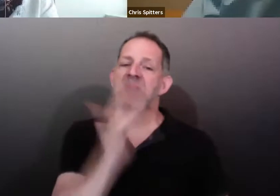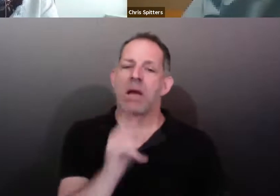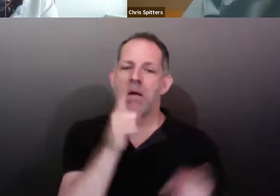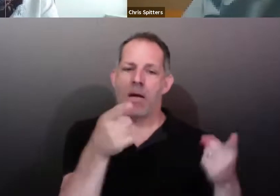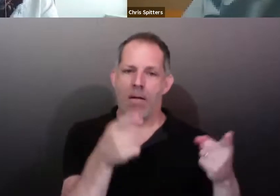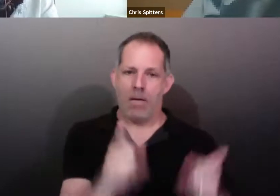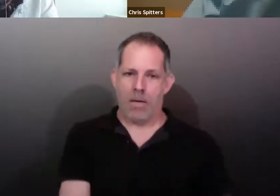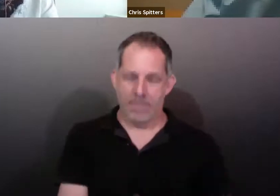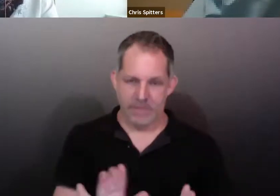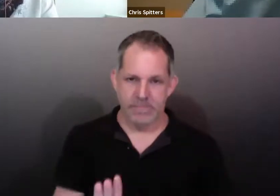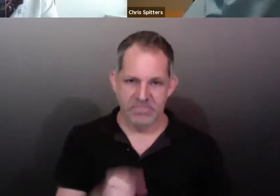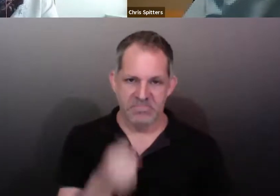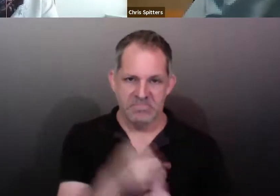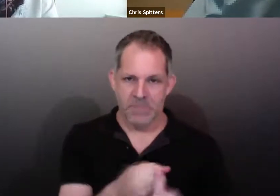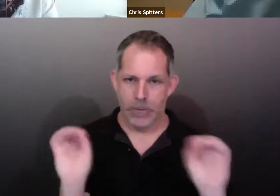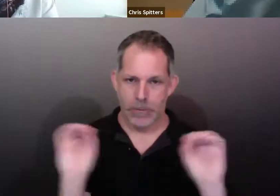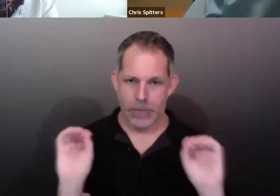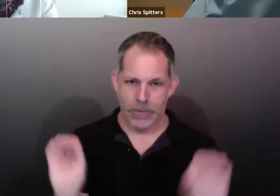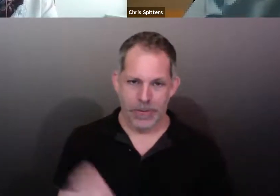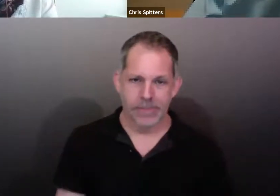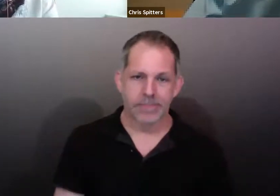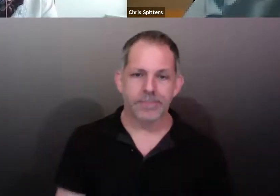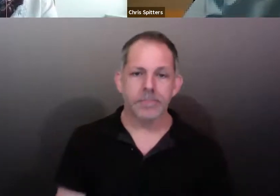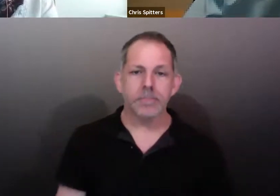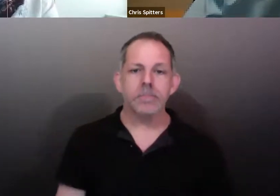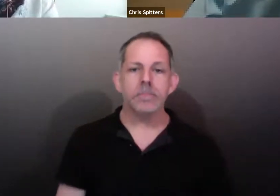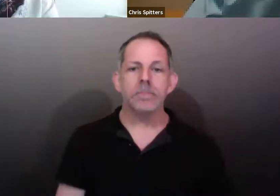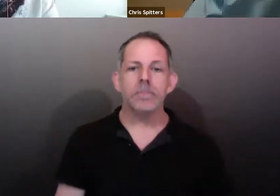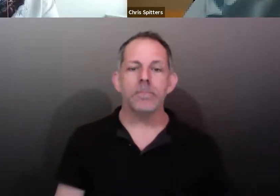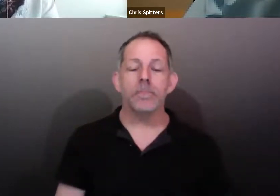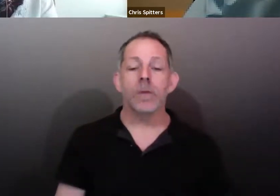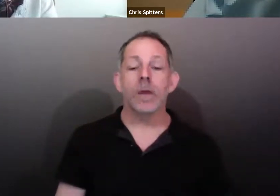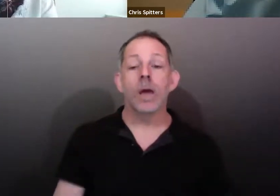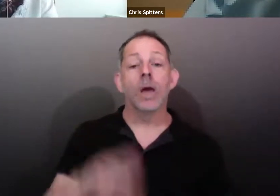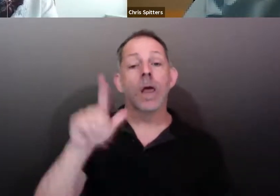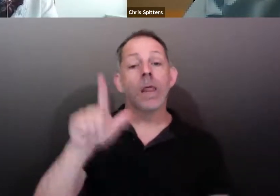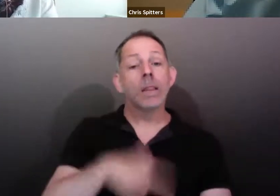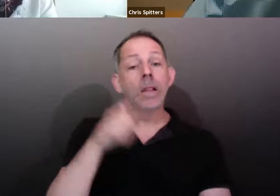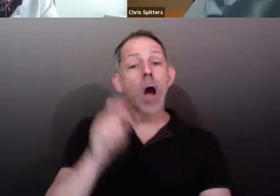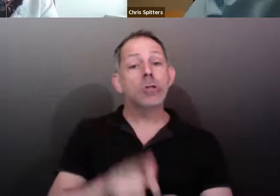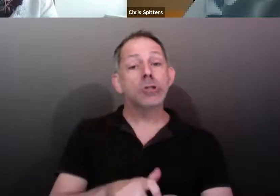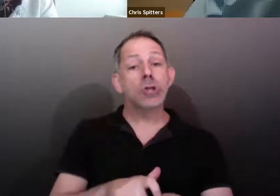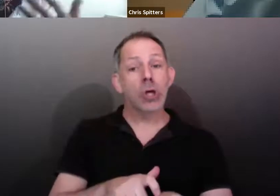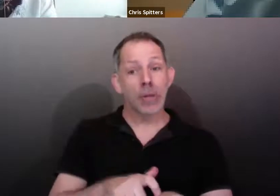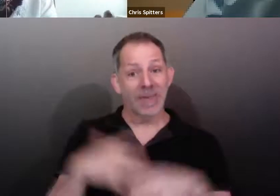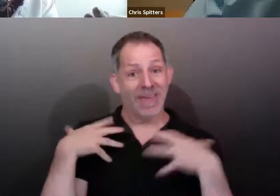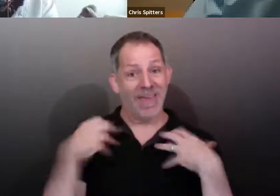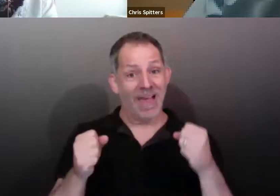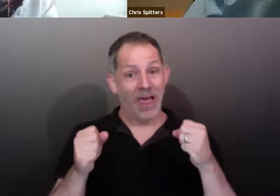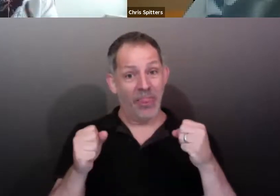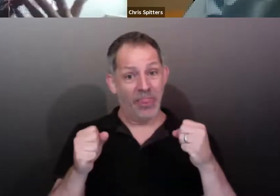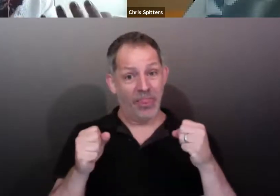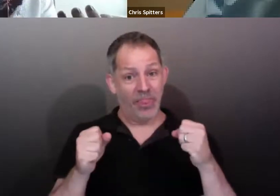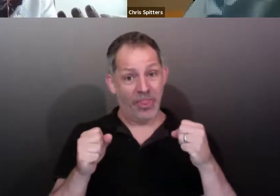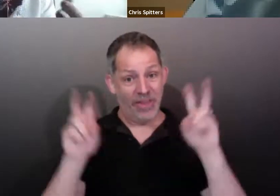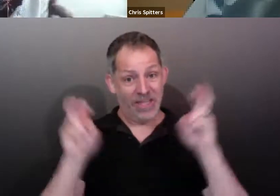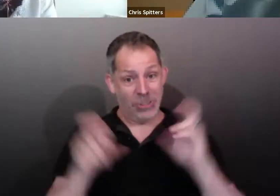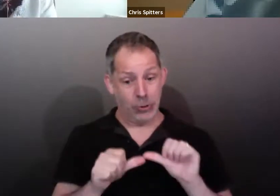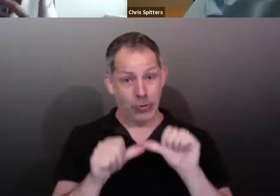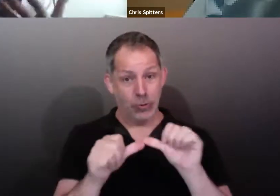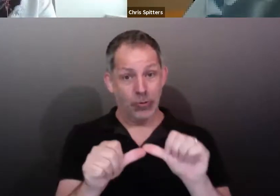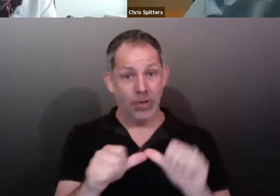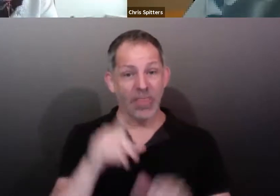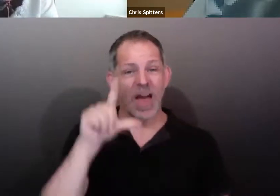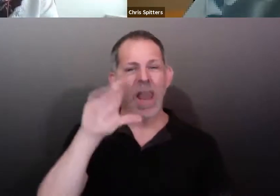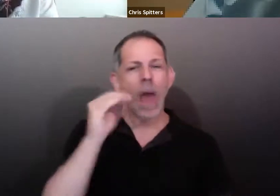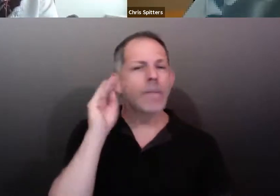palsy, I think that it's sort of a mysterious thing, that everything that I've learned about it is they don't always know what causes it. It's usually viral,